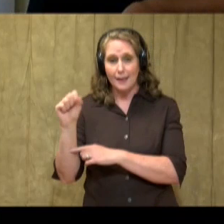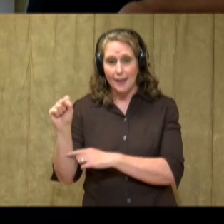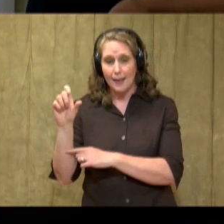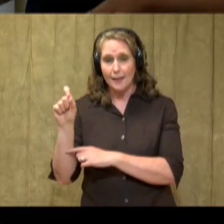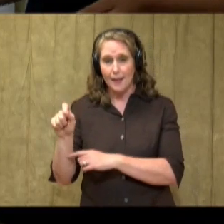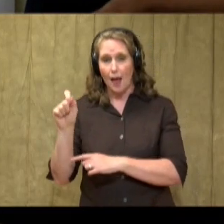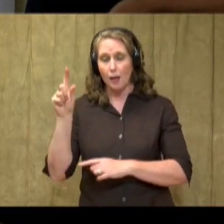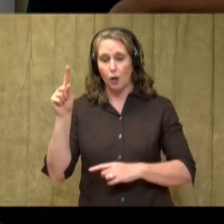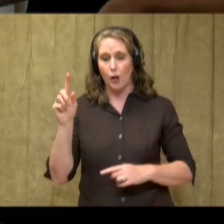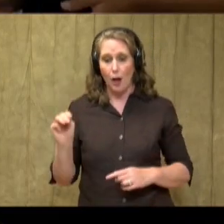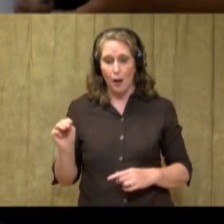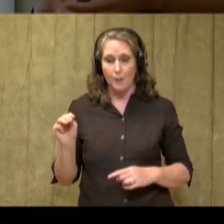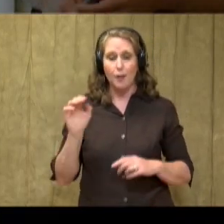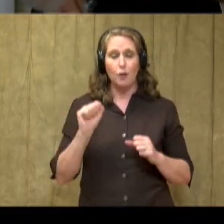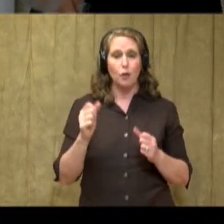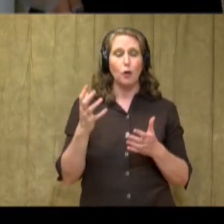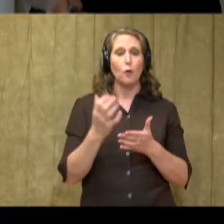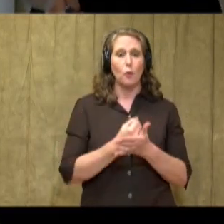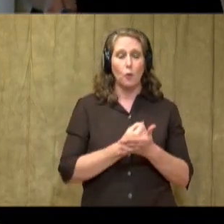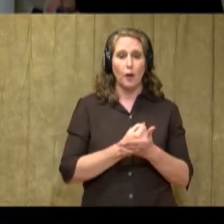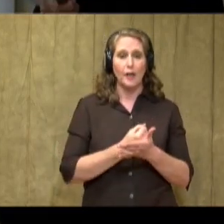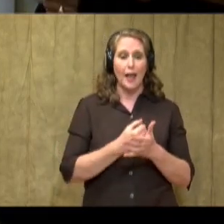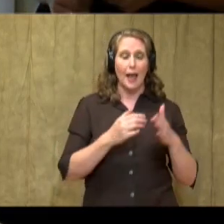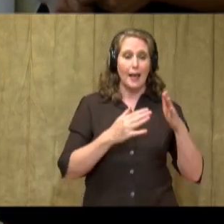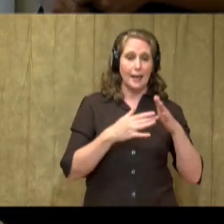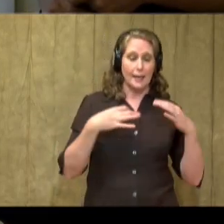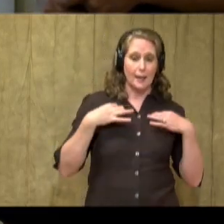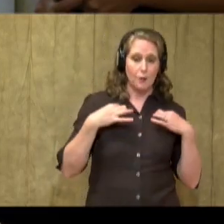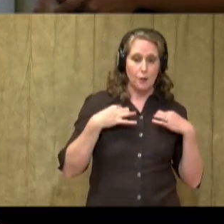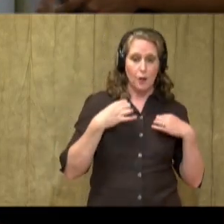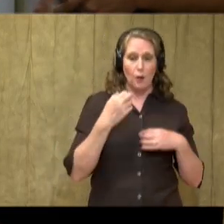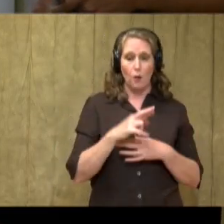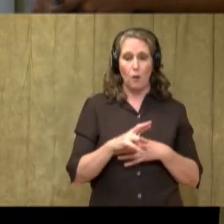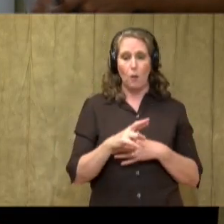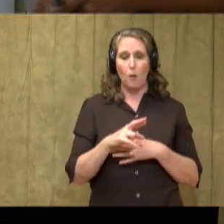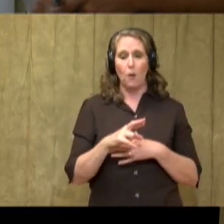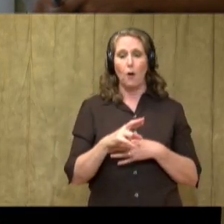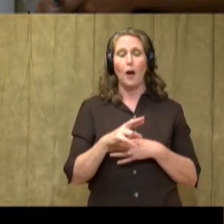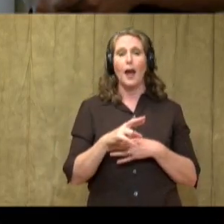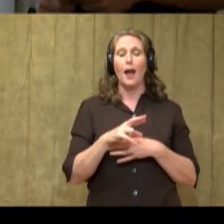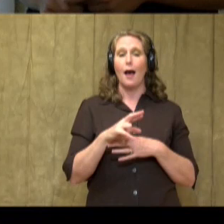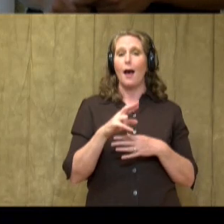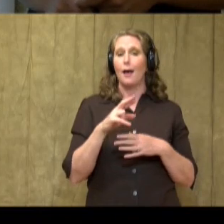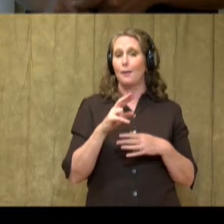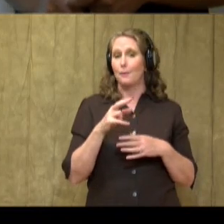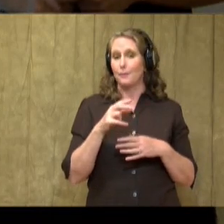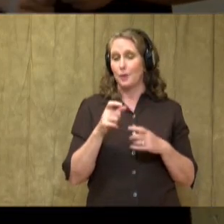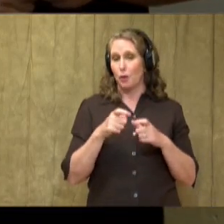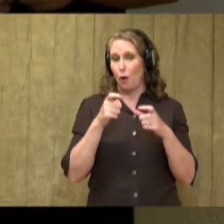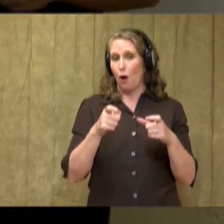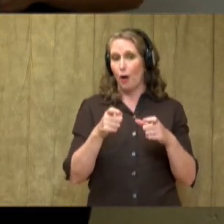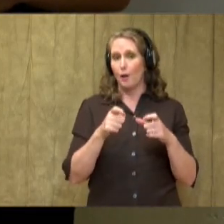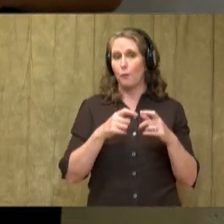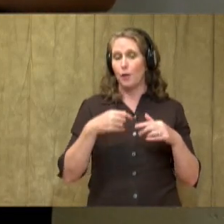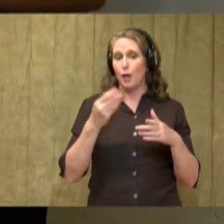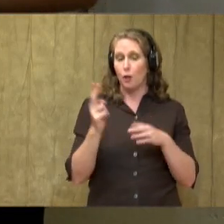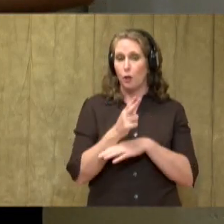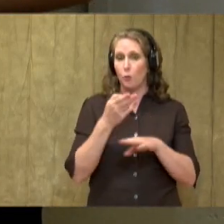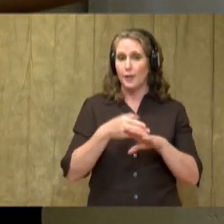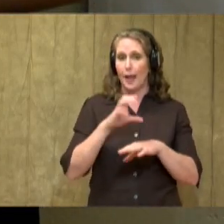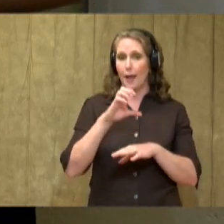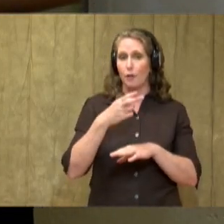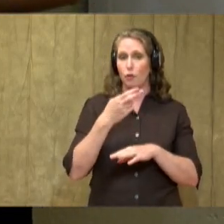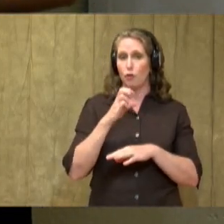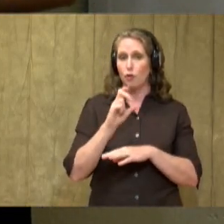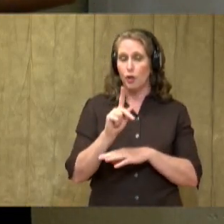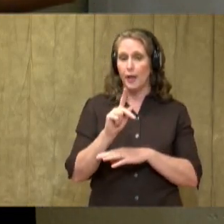mcpsstv@mcpss.com. You could win a t-shirt or a meal card to Chick-fil-A. Make sure when you email, you